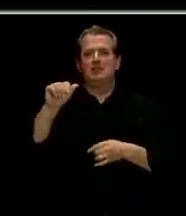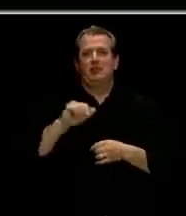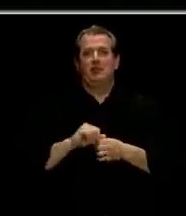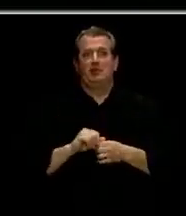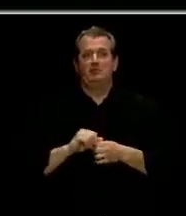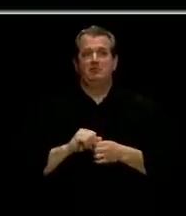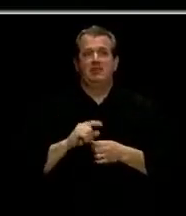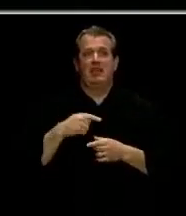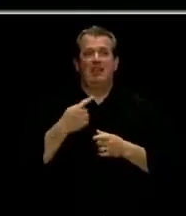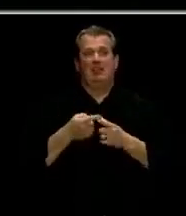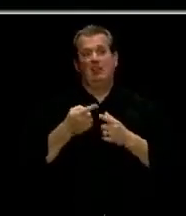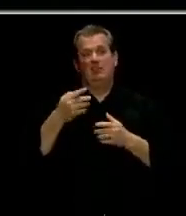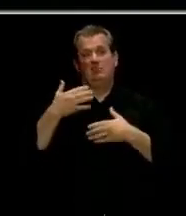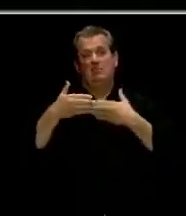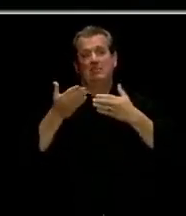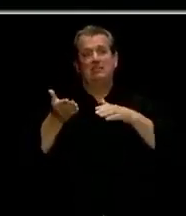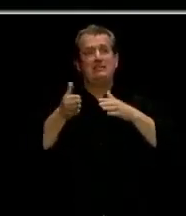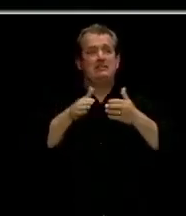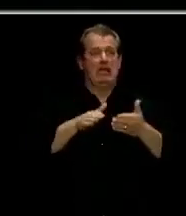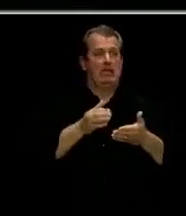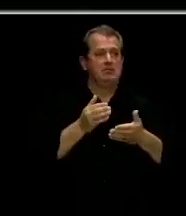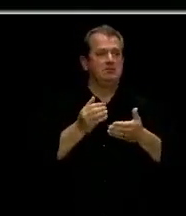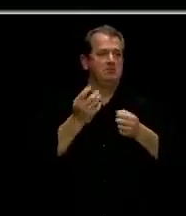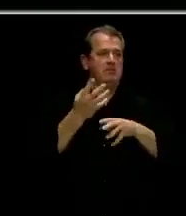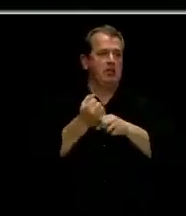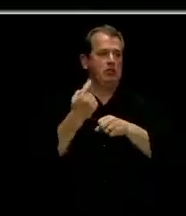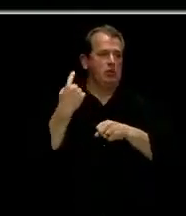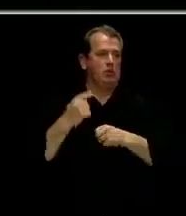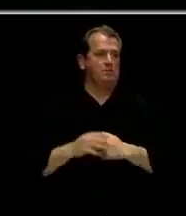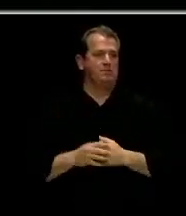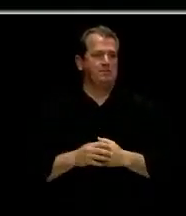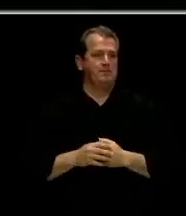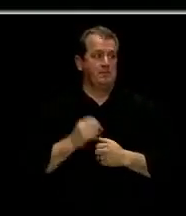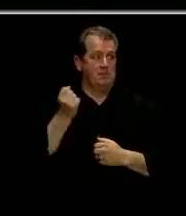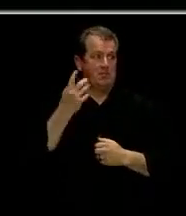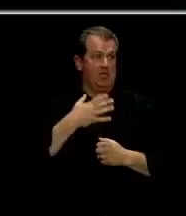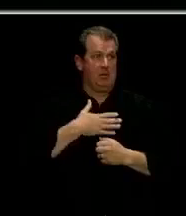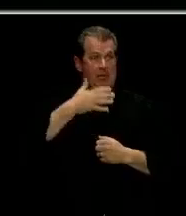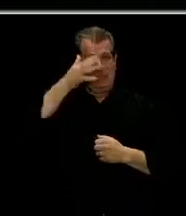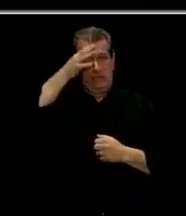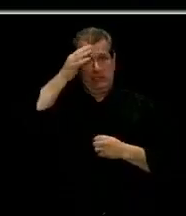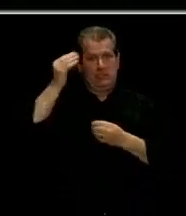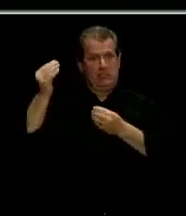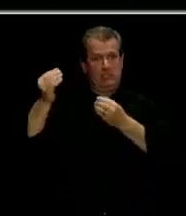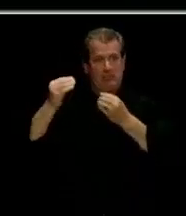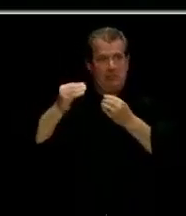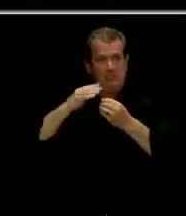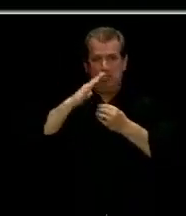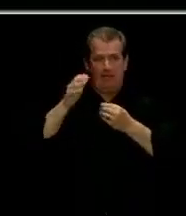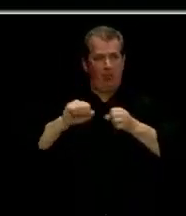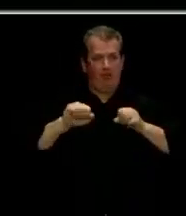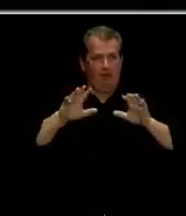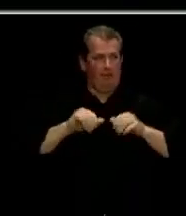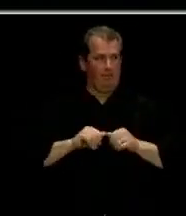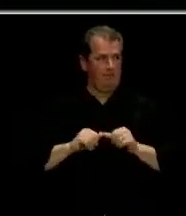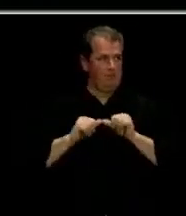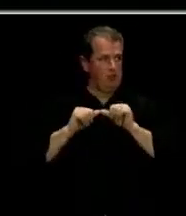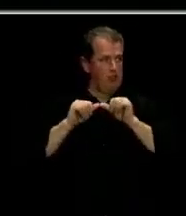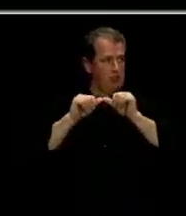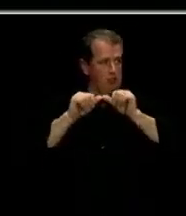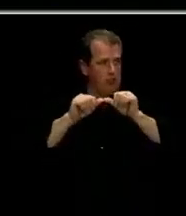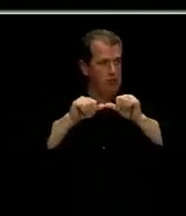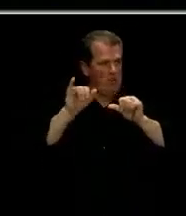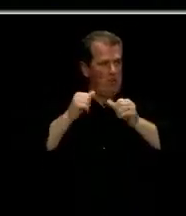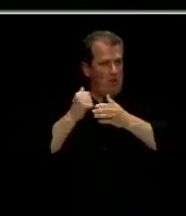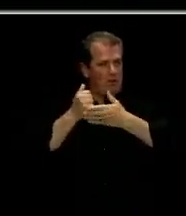lost him to several years ago. Through him, I learned resilience and the power of